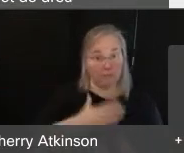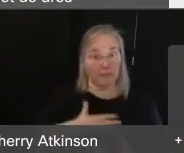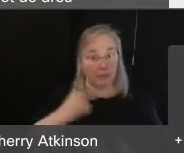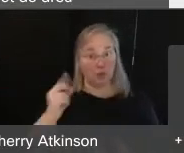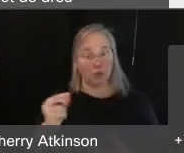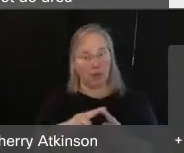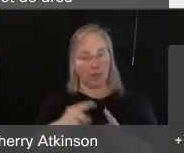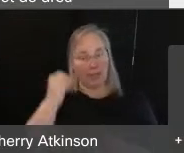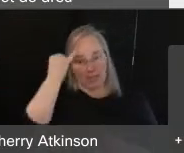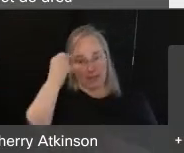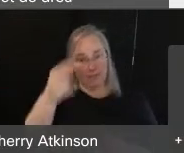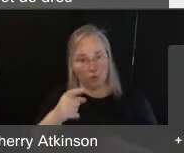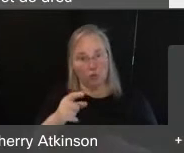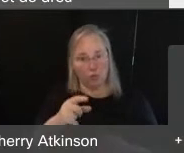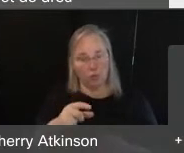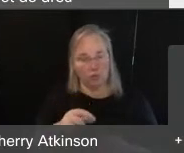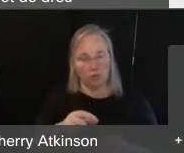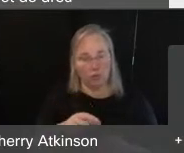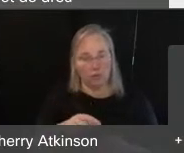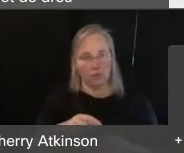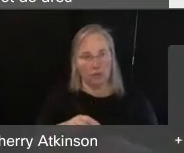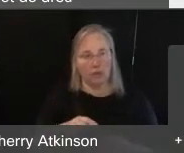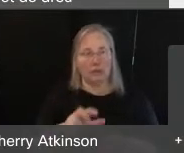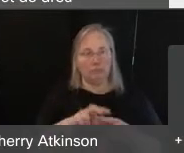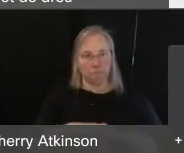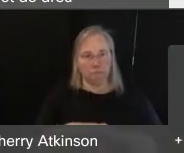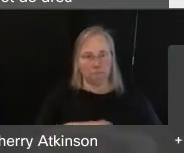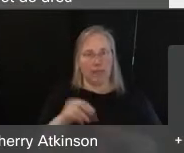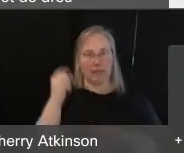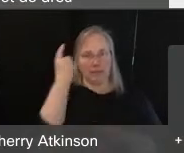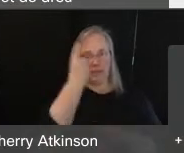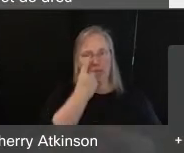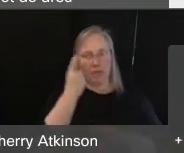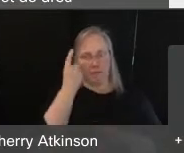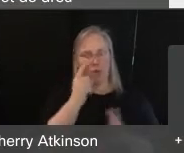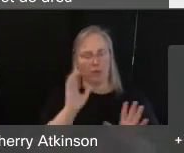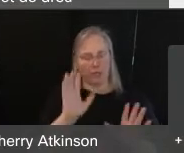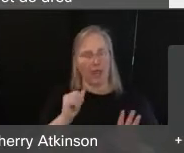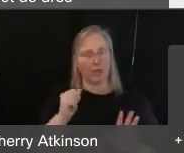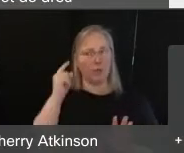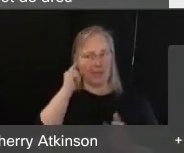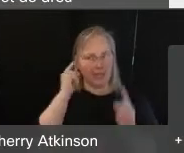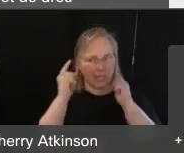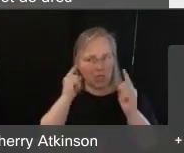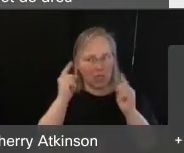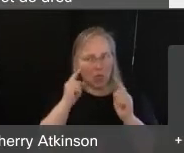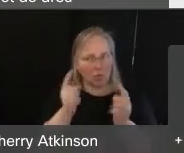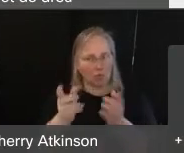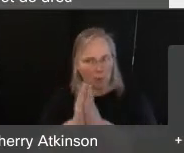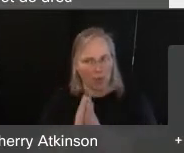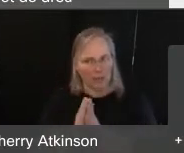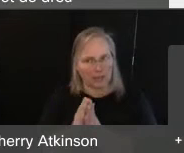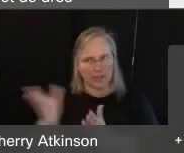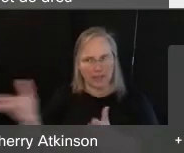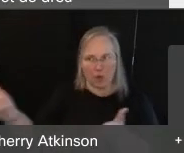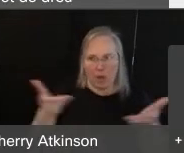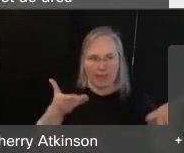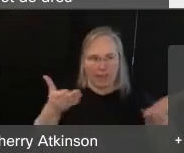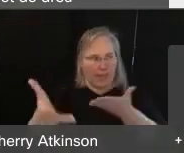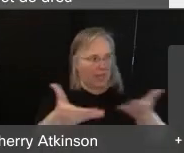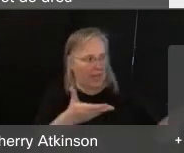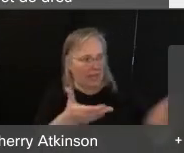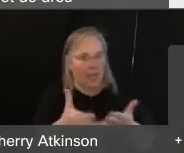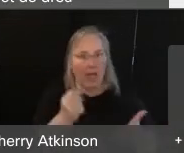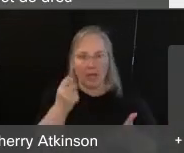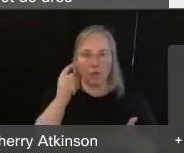But if you step back and you think about it, and you hear the requests that are coming in, you hear about the funding challenges that we have. We see that